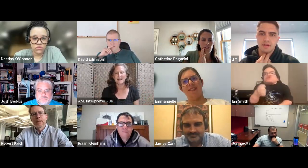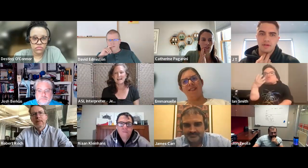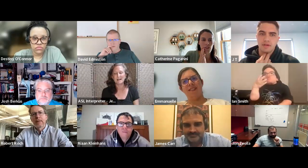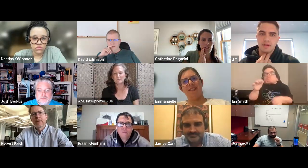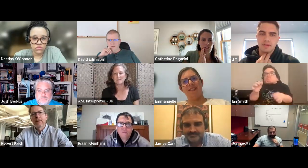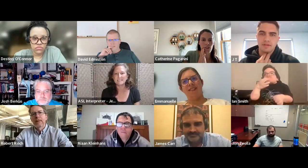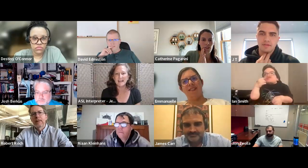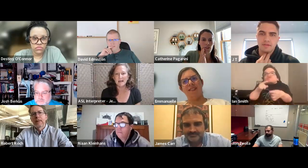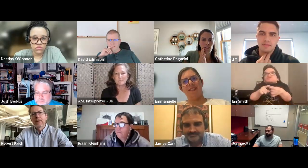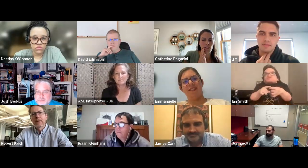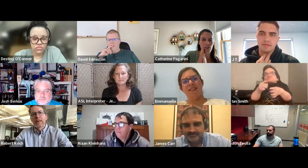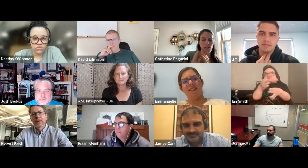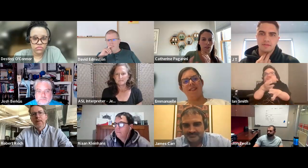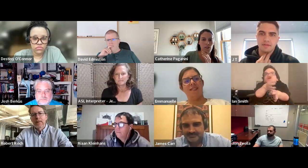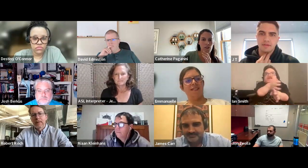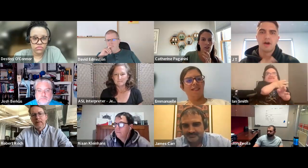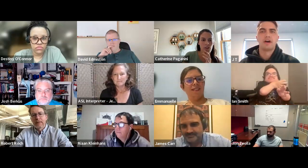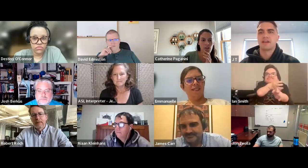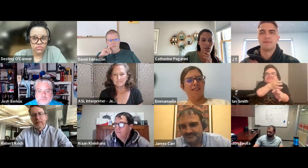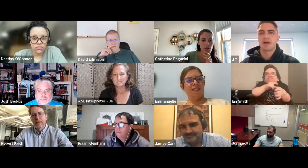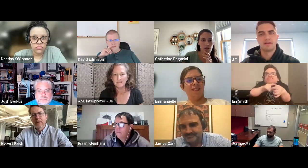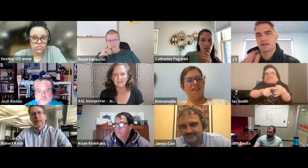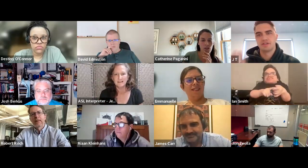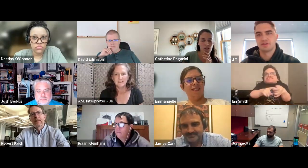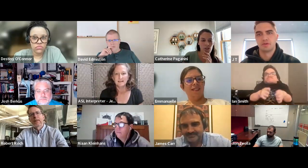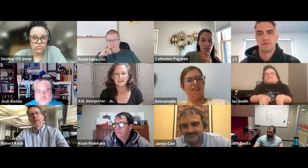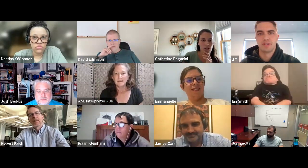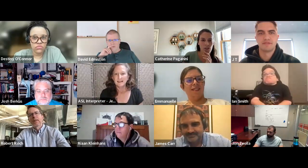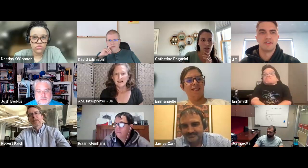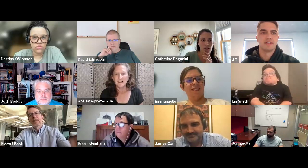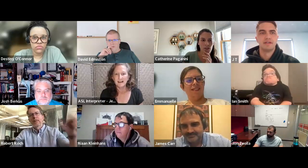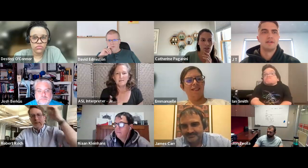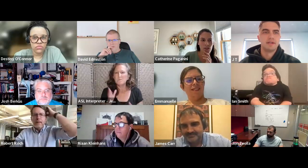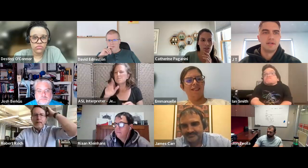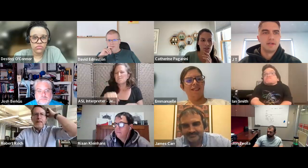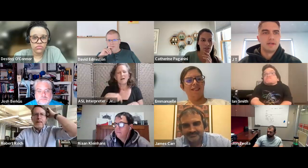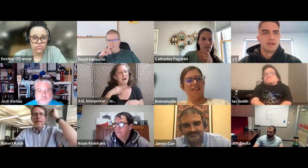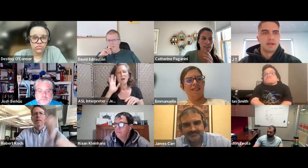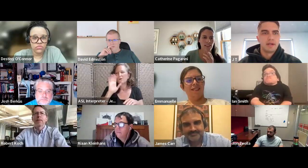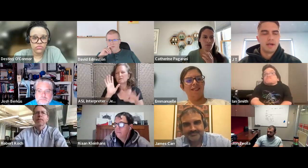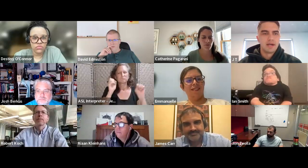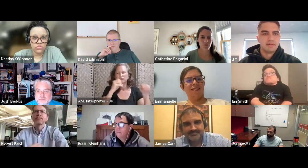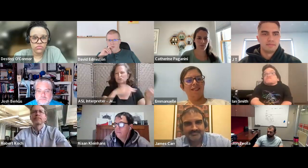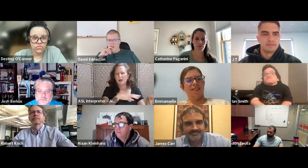everybody's setup. Oh, okay. I can just talk to it. It's fine.